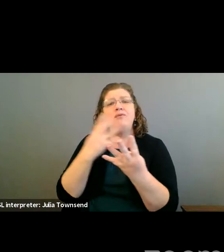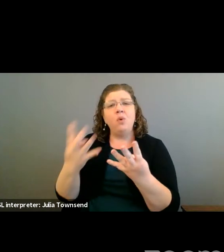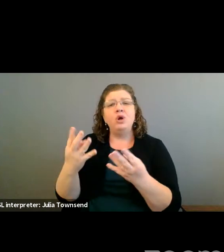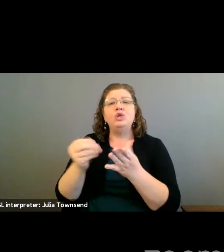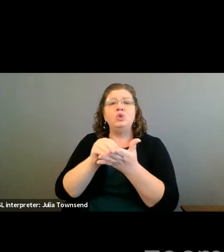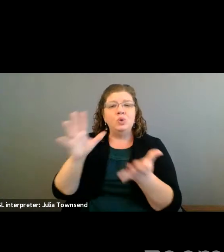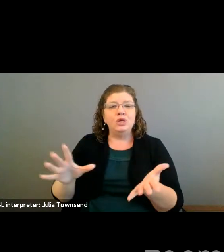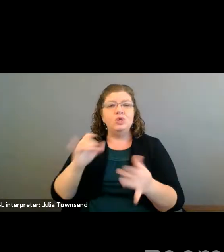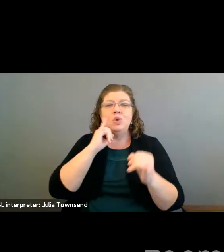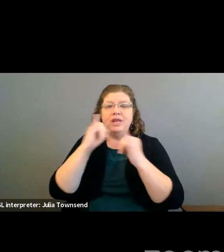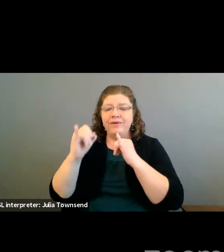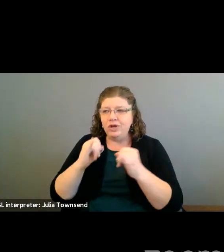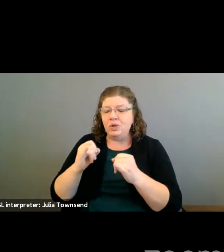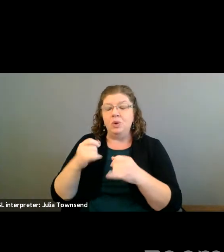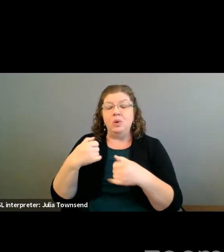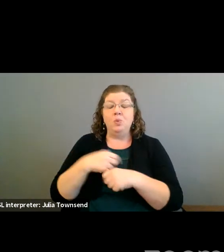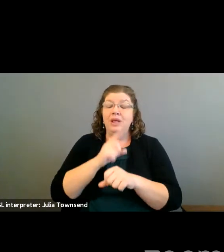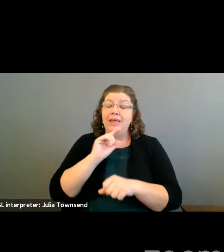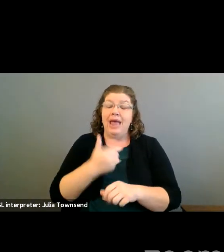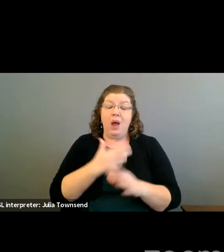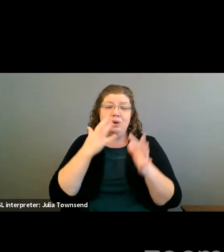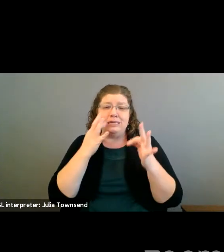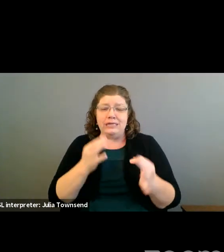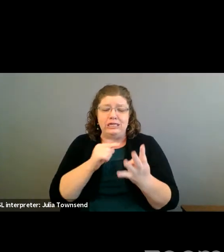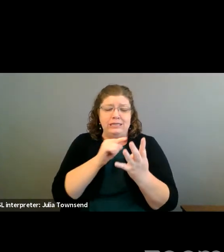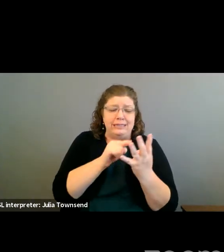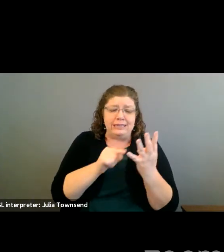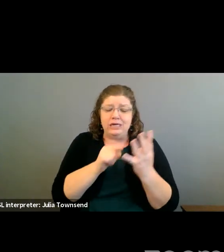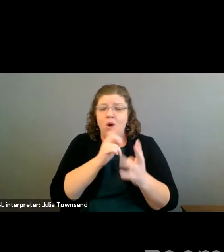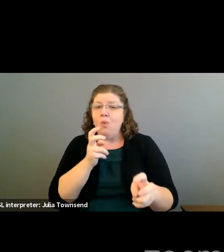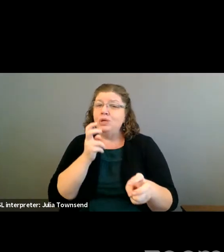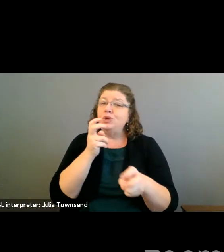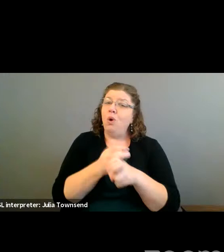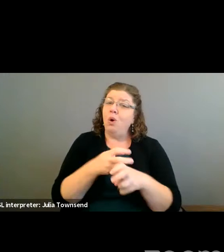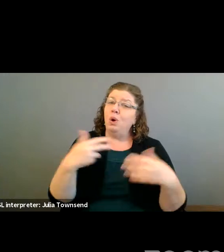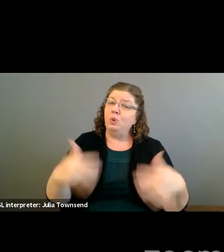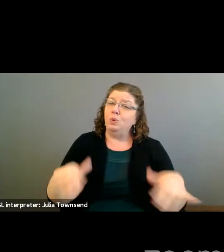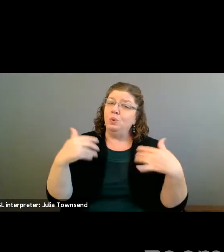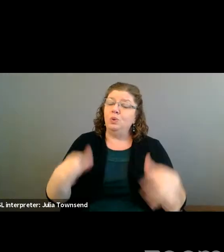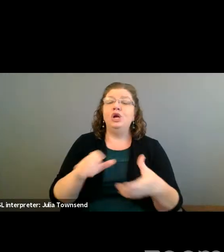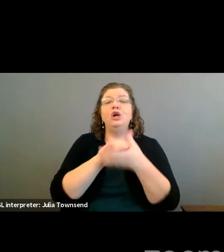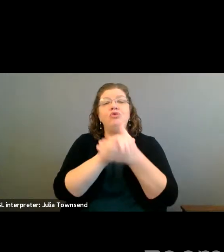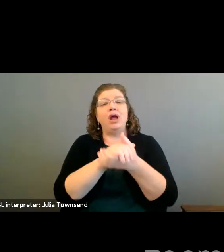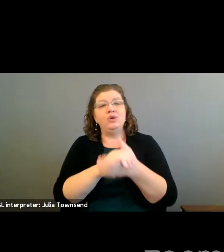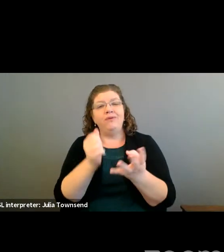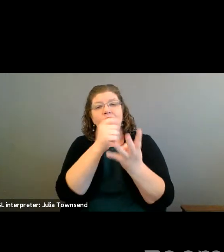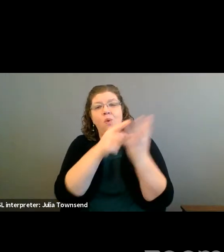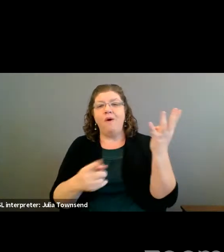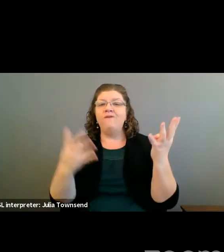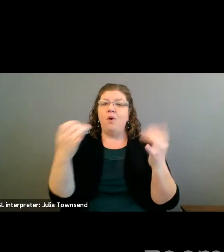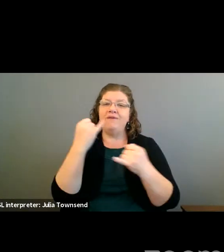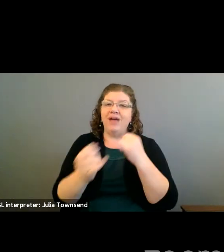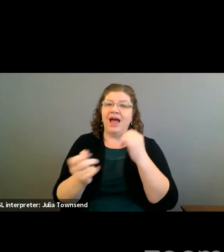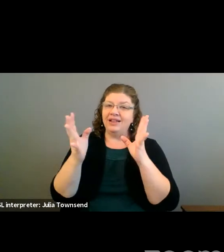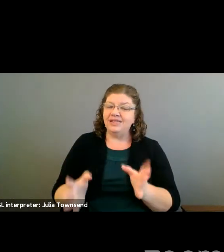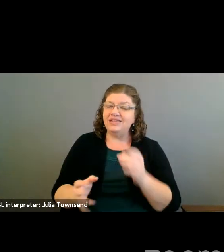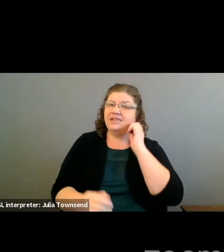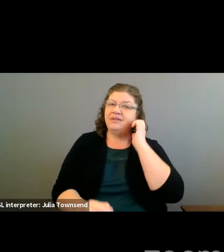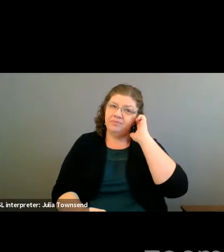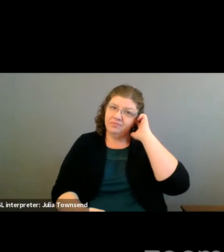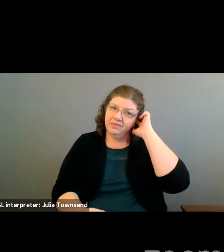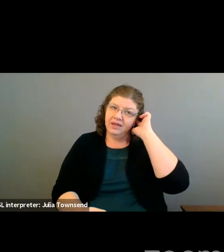our decision very, very difficult. We congratulate all 4 finalists. And I believe that we all get